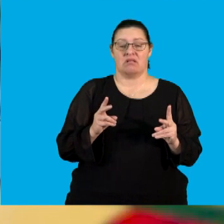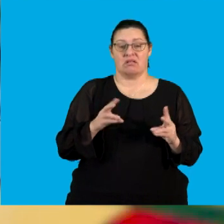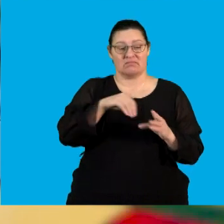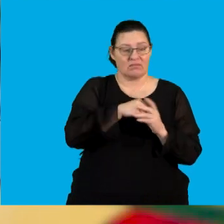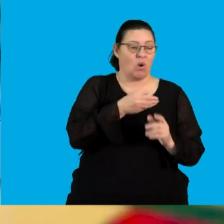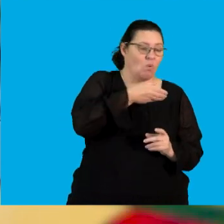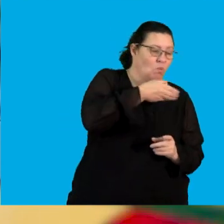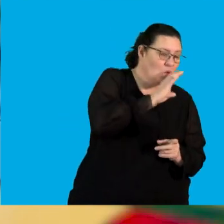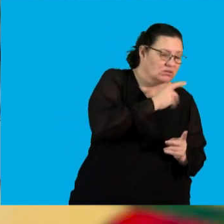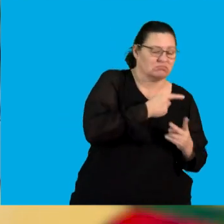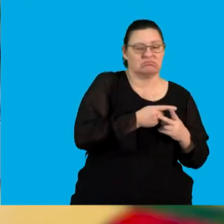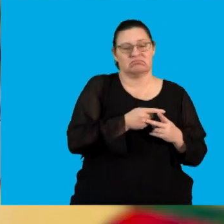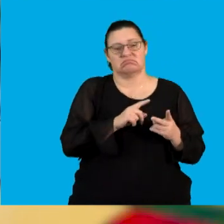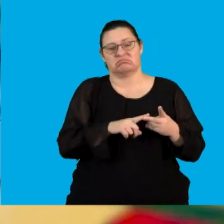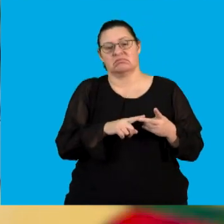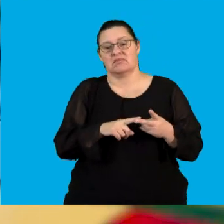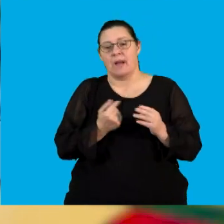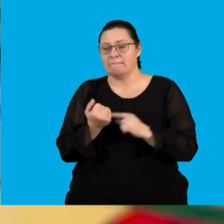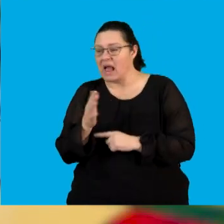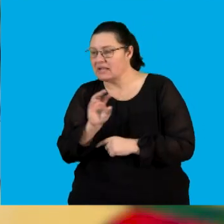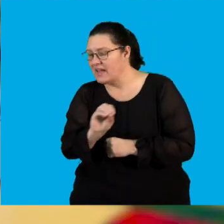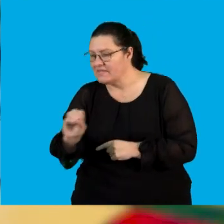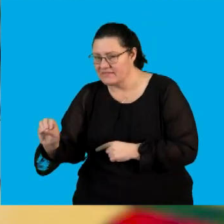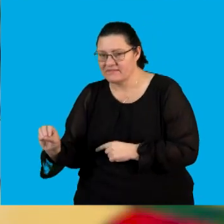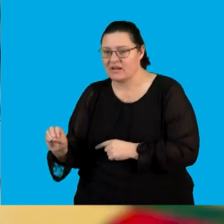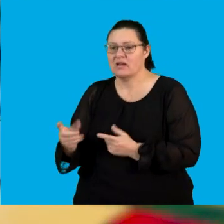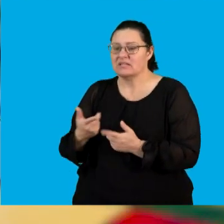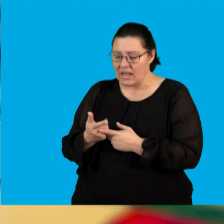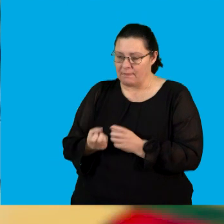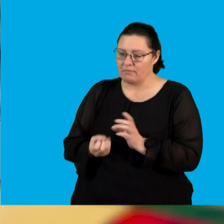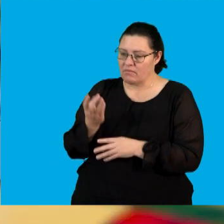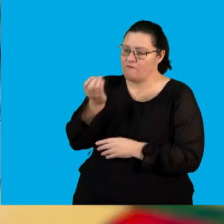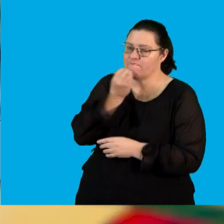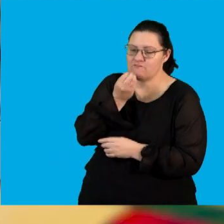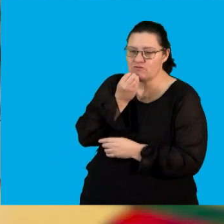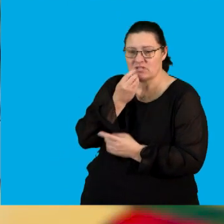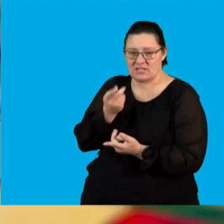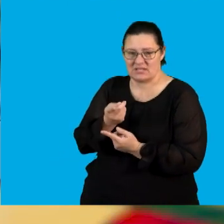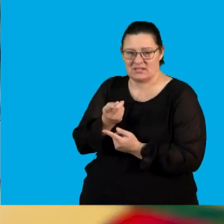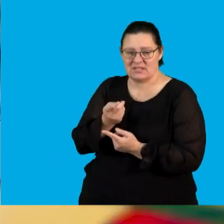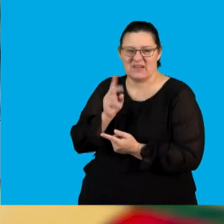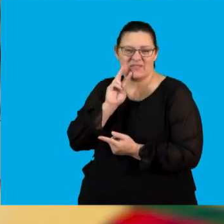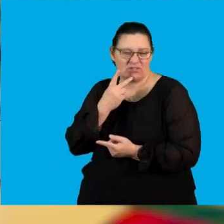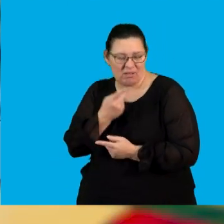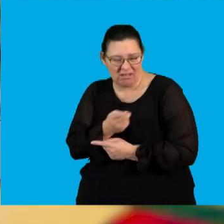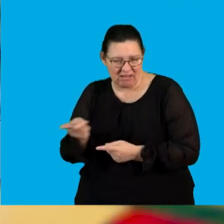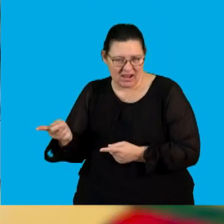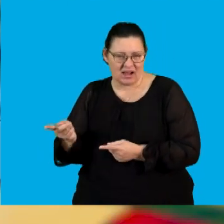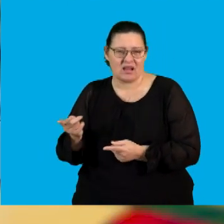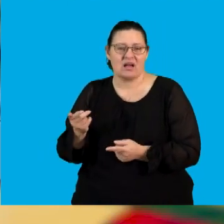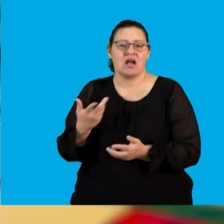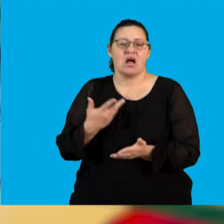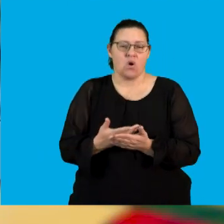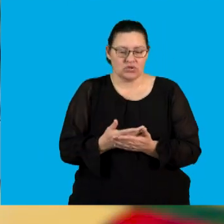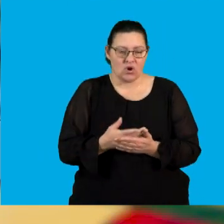water that we are drinking, and also the plants that we are obviously eating for food. And then also it can also